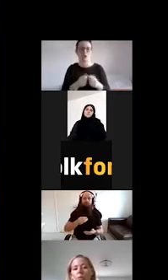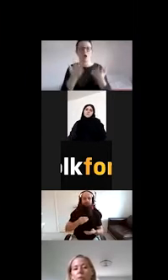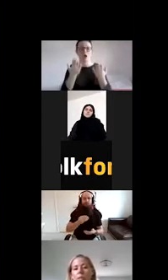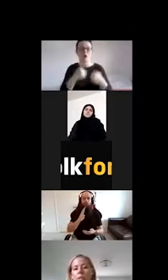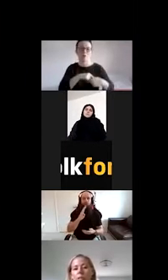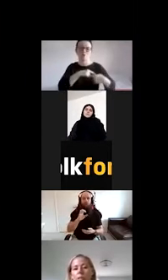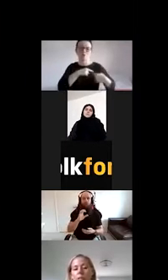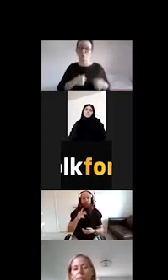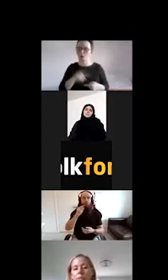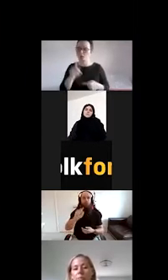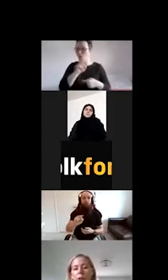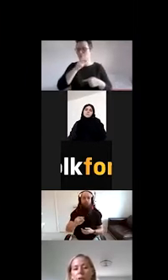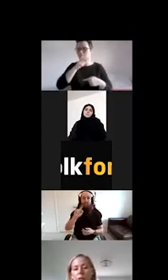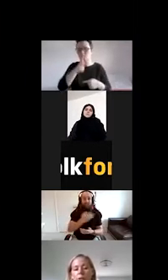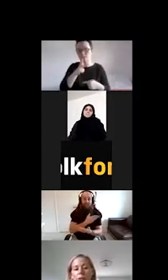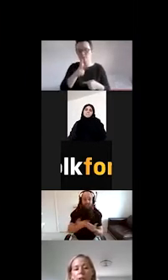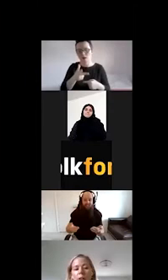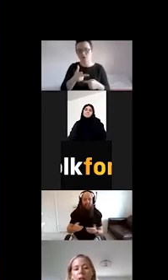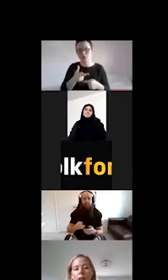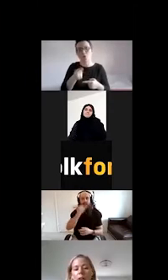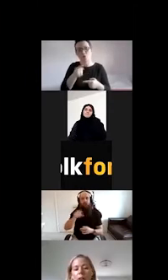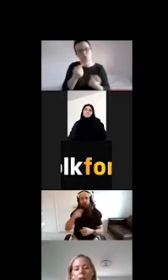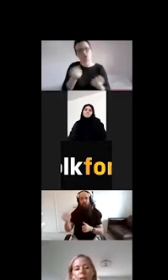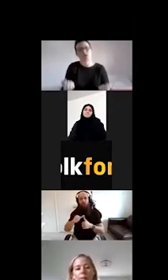argue for such costs.